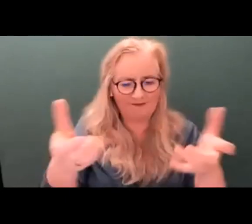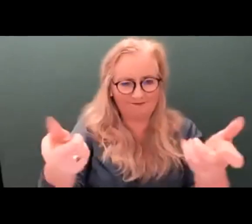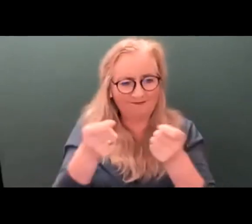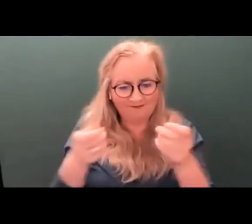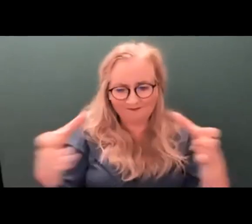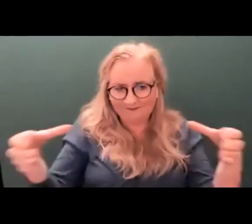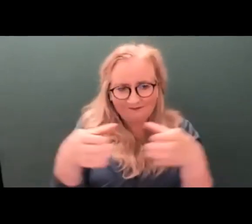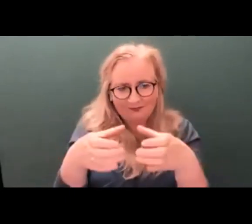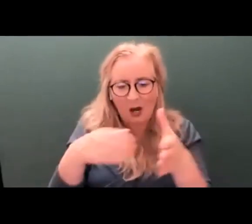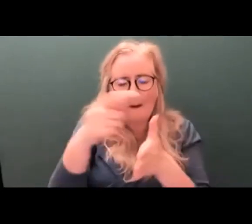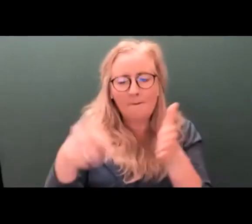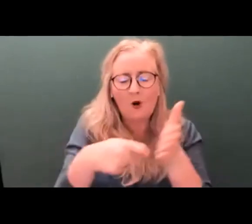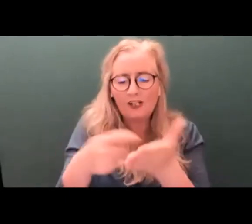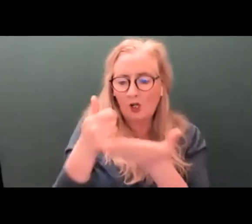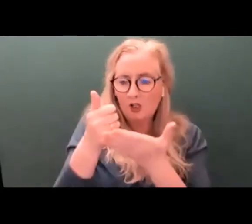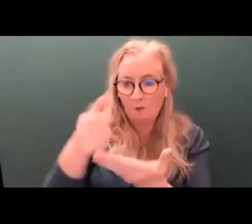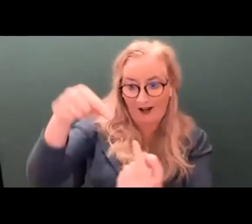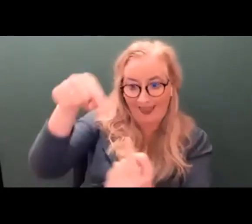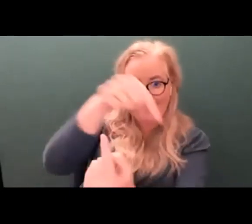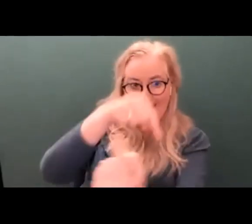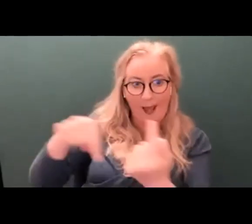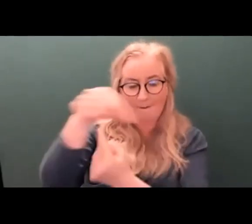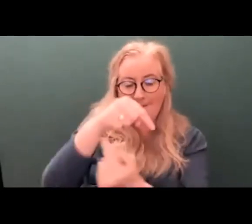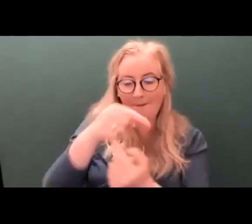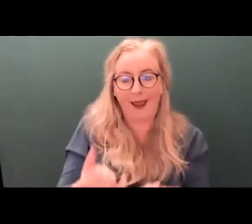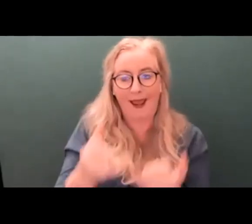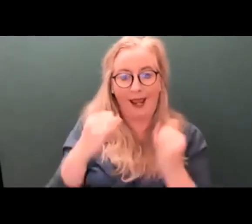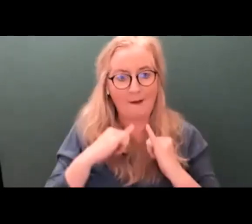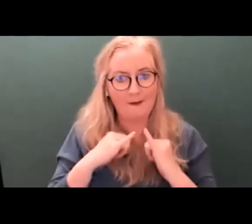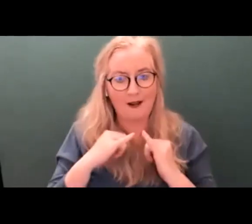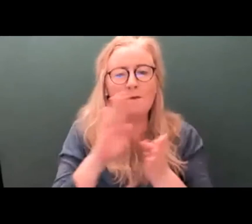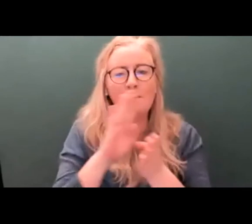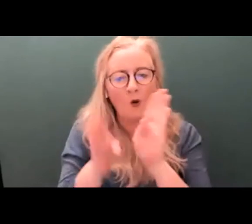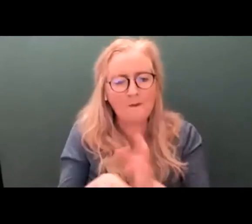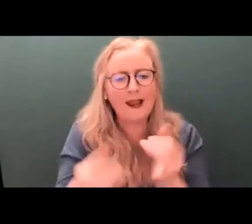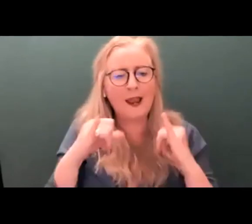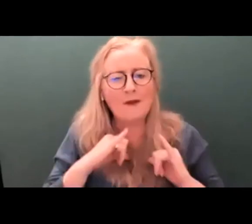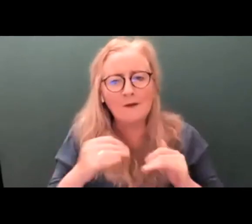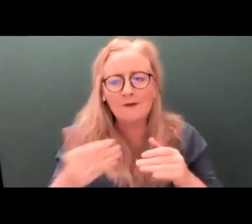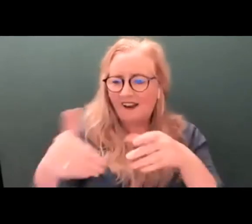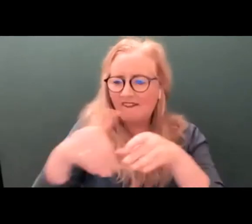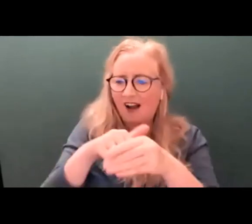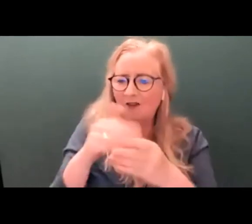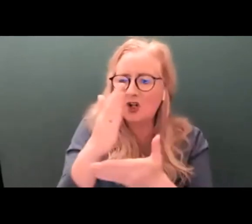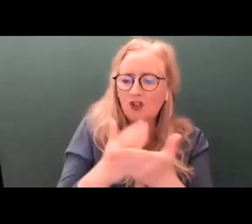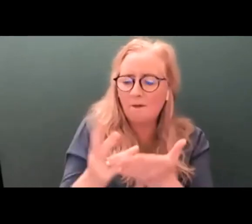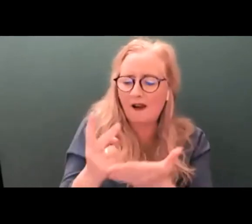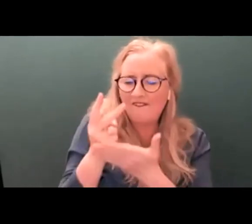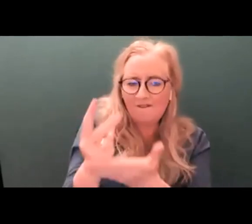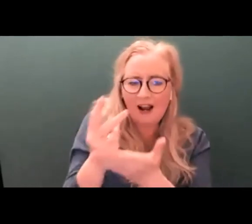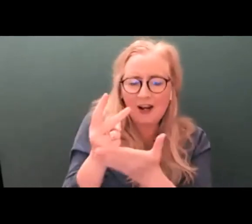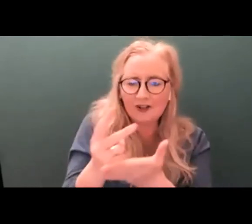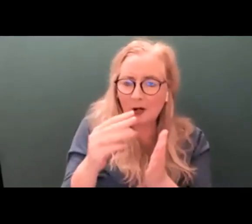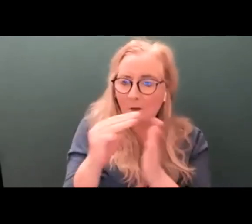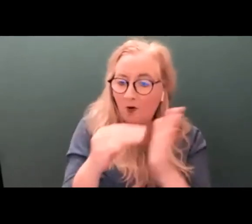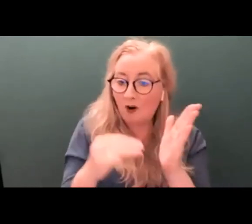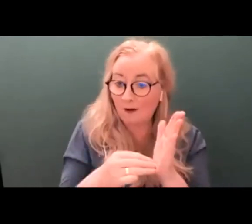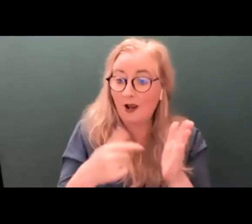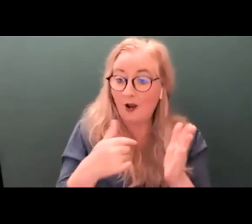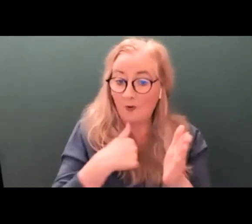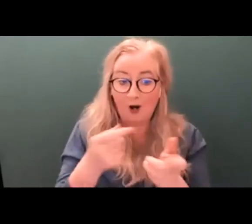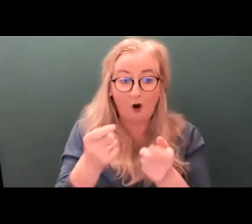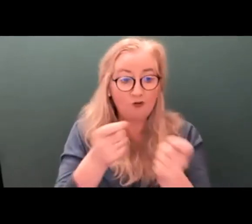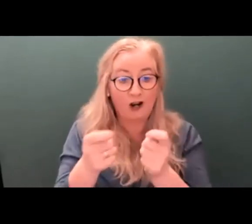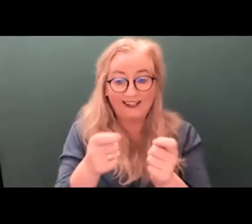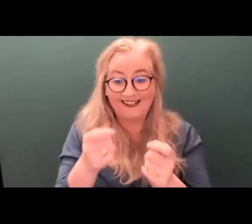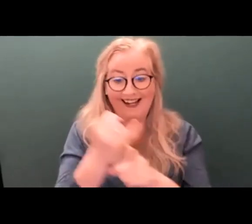project that would support them in their ability to get involved in some of the volunteer programs that were being run around the